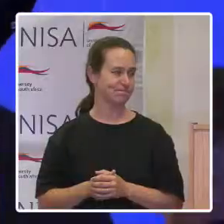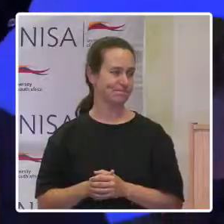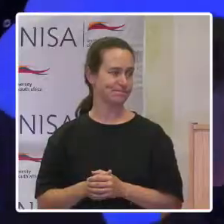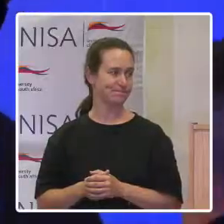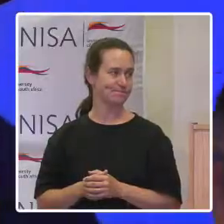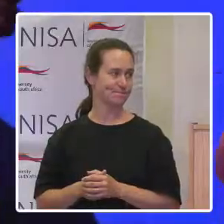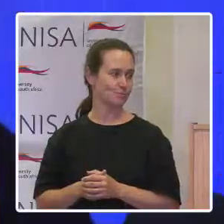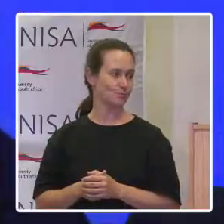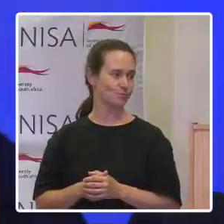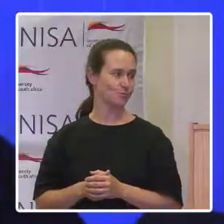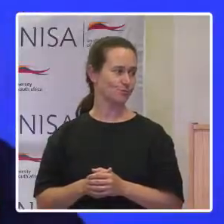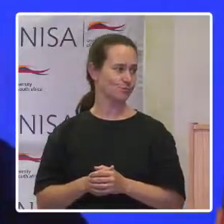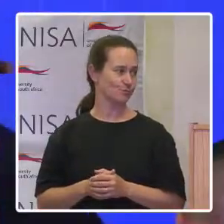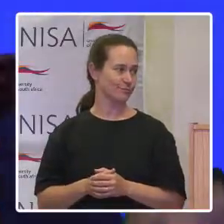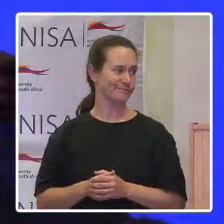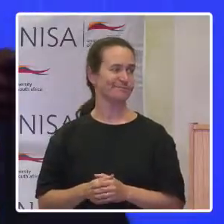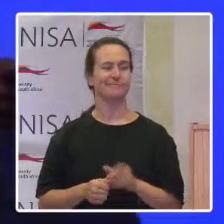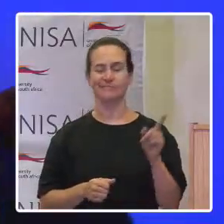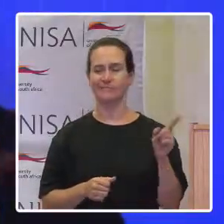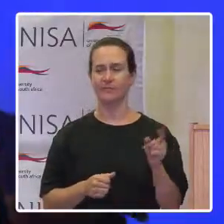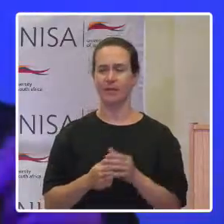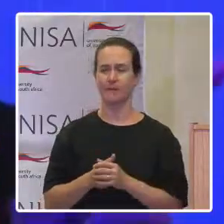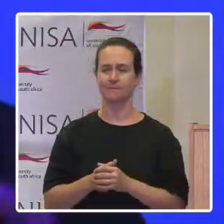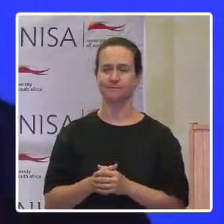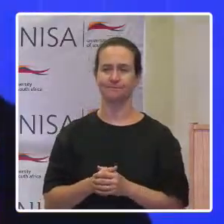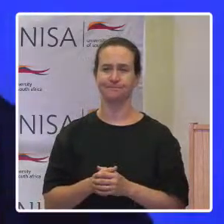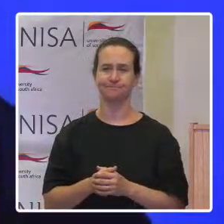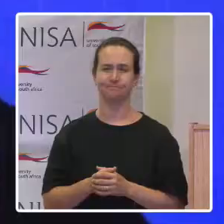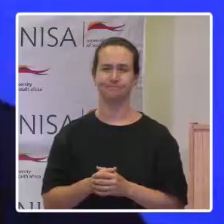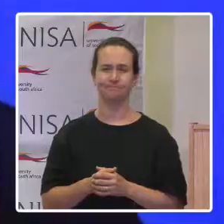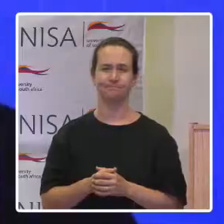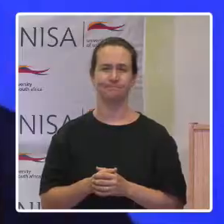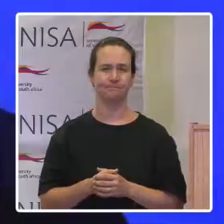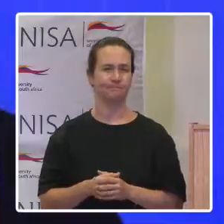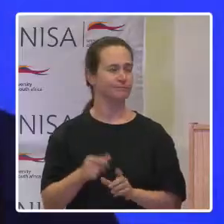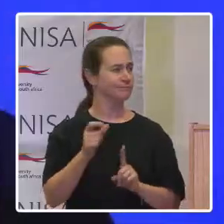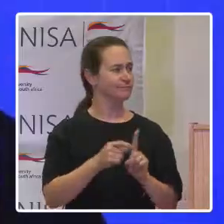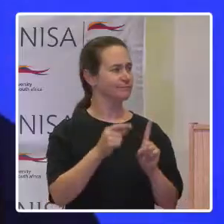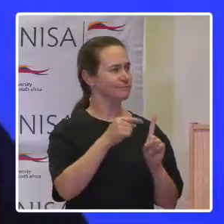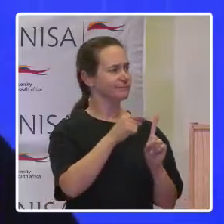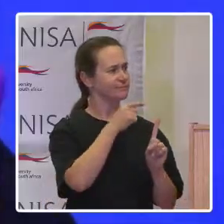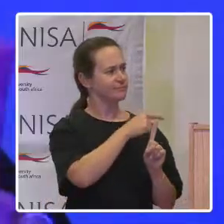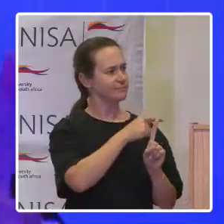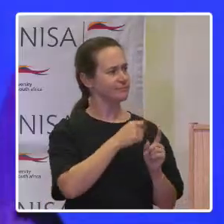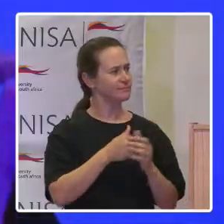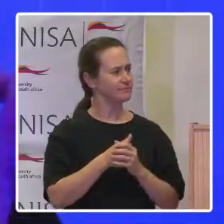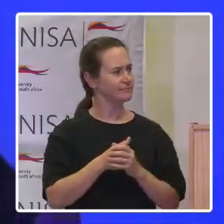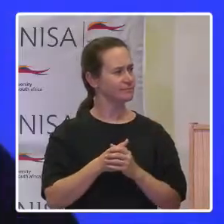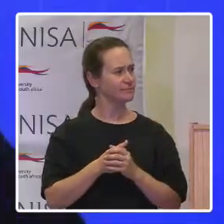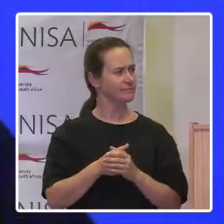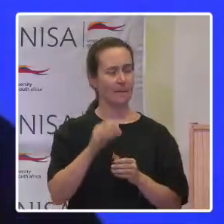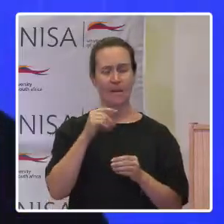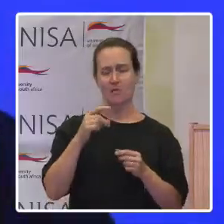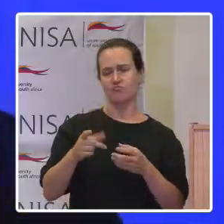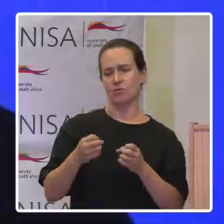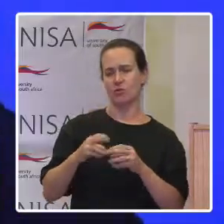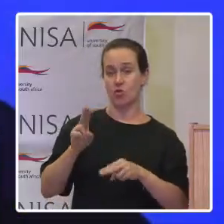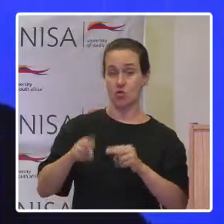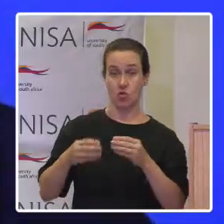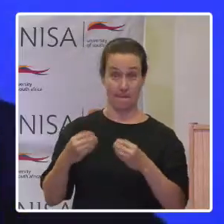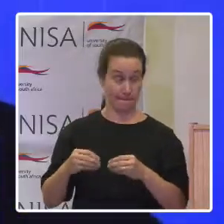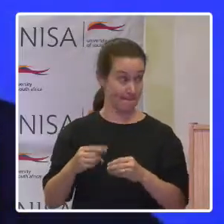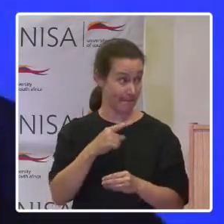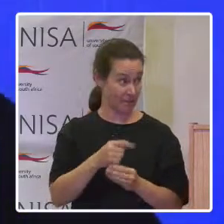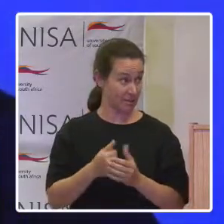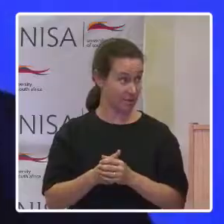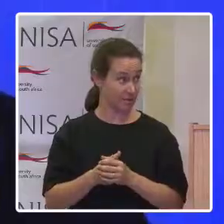think that's fine. Yeah. Just referring to what the guy in the white t-shirt said about starting a business. I know there's a